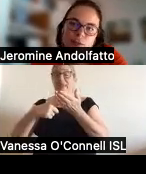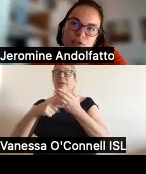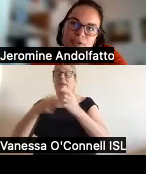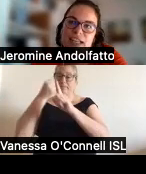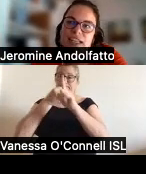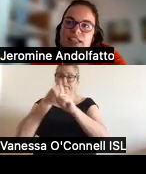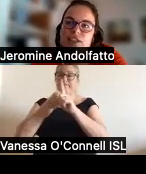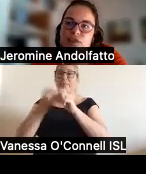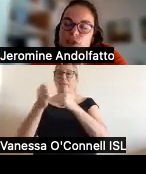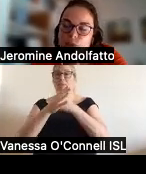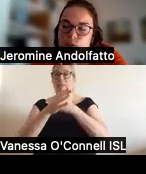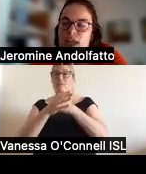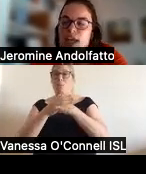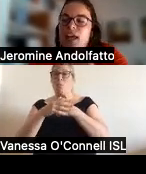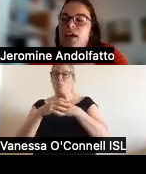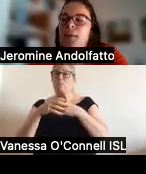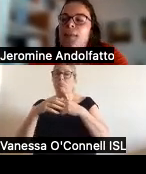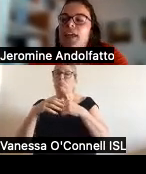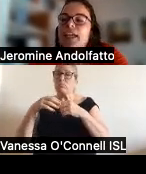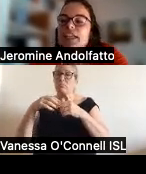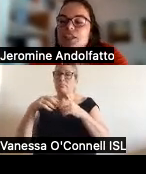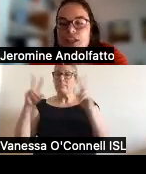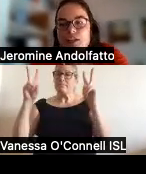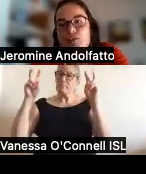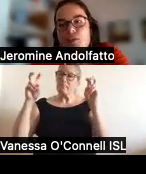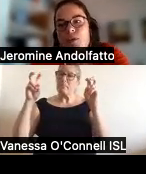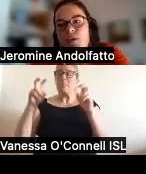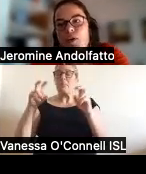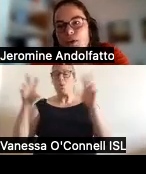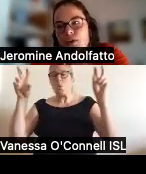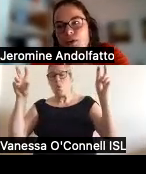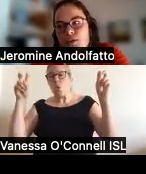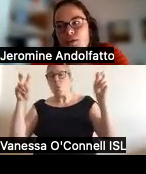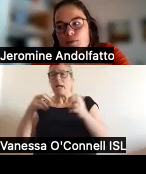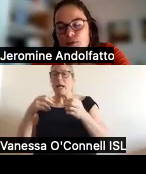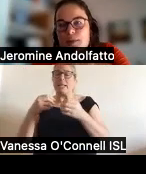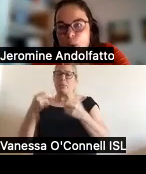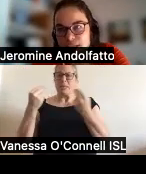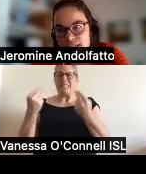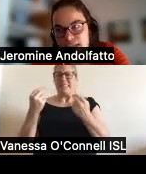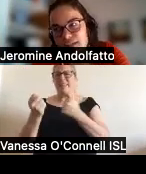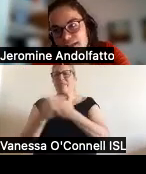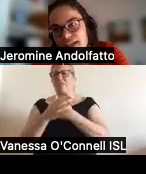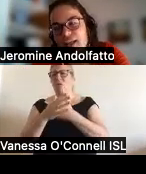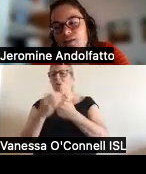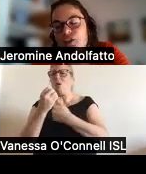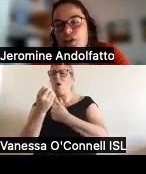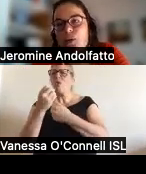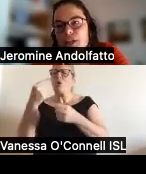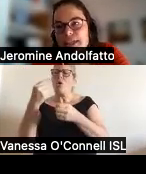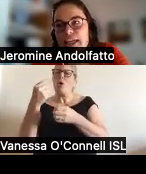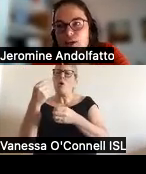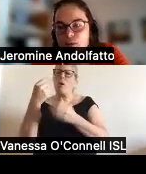are temporary and necessary tool. There is a need for other, obviously, policies advancing